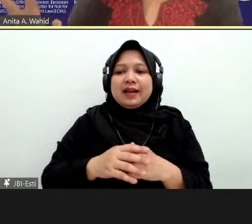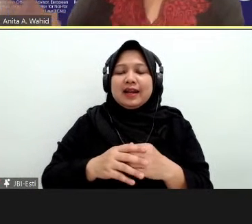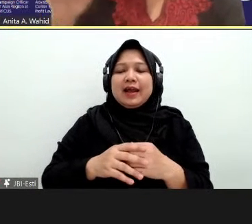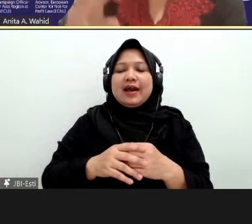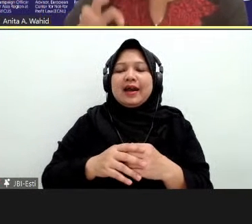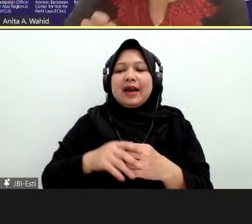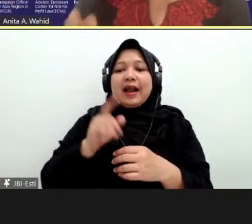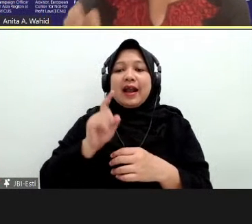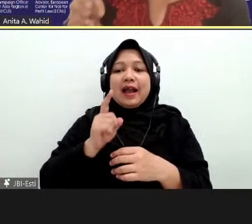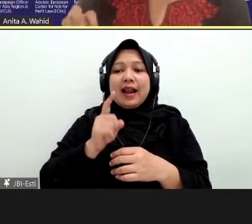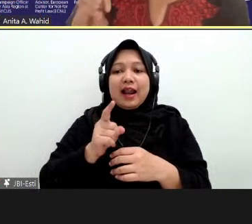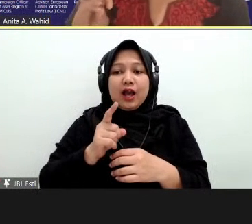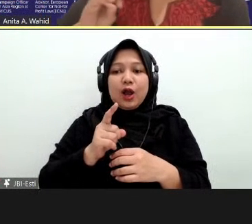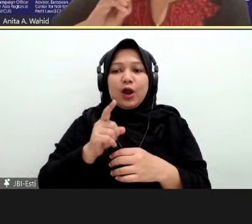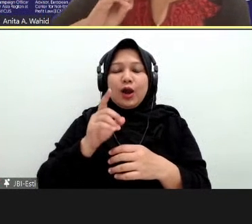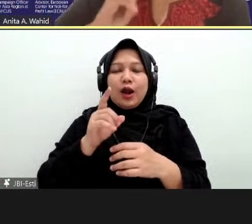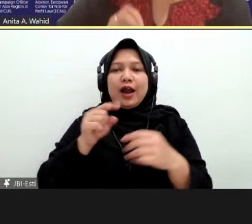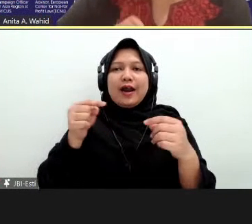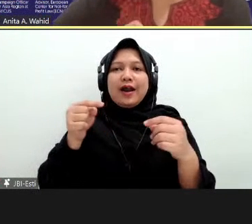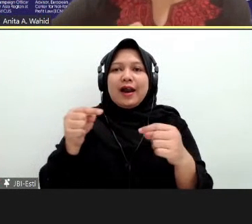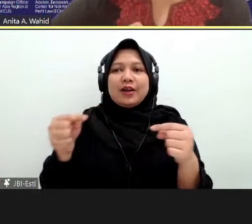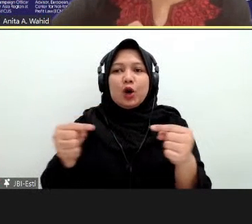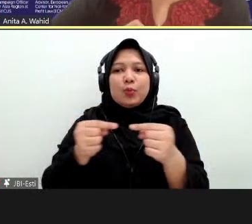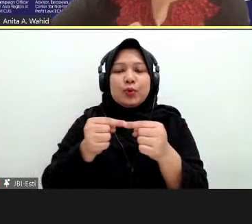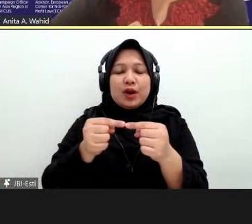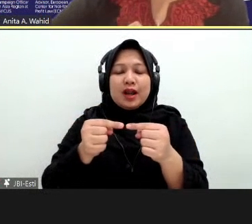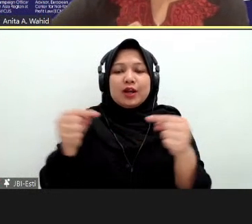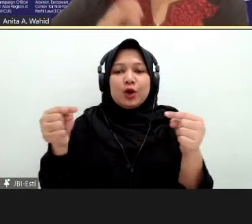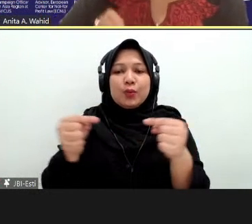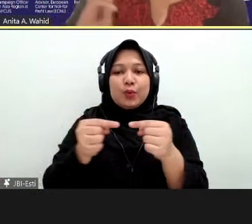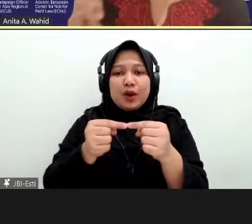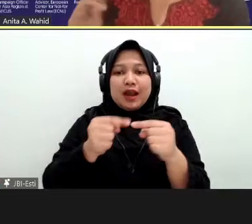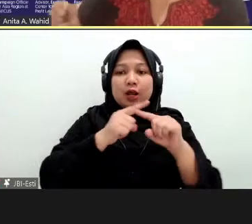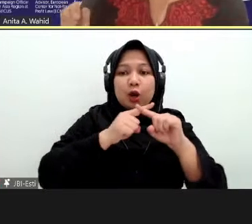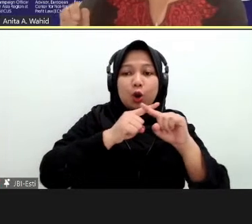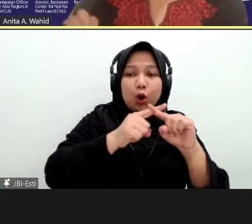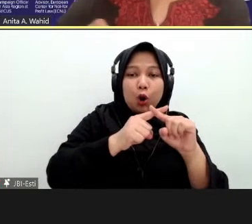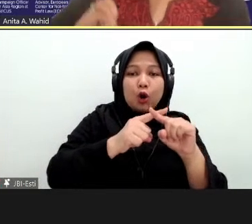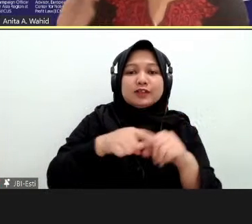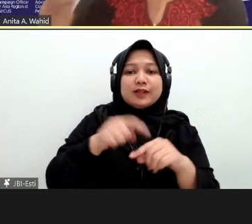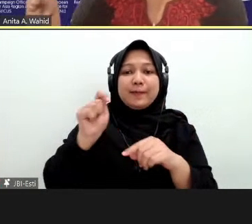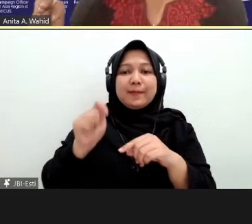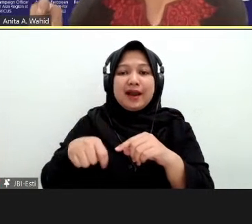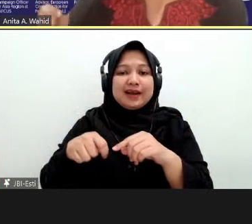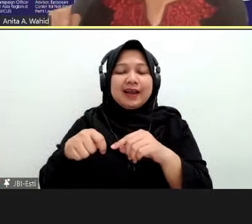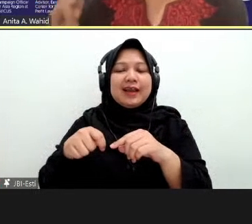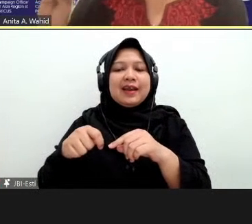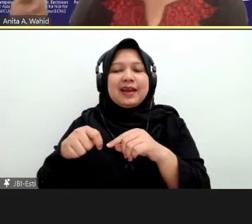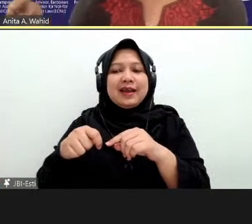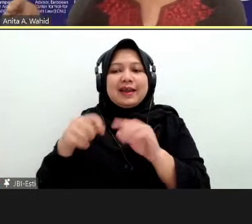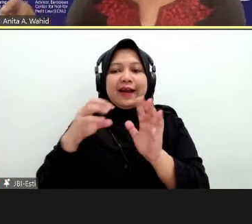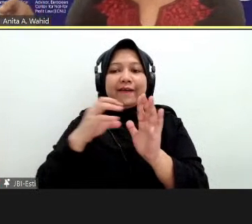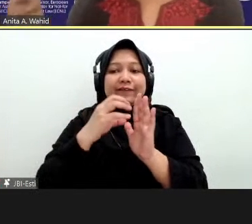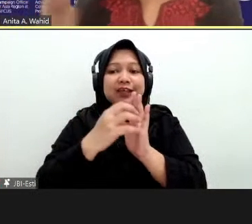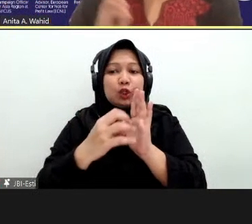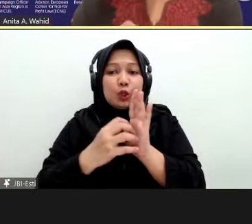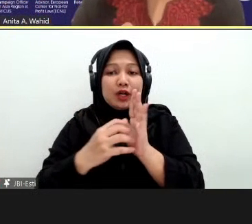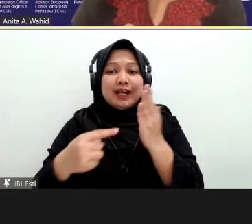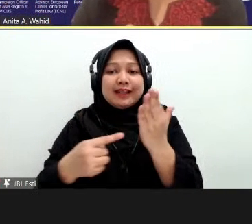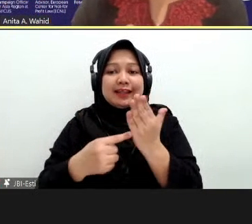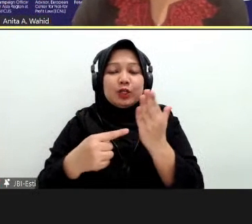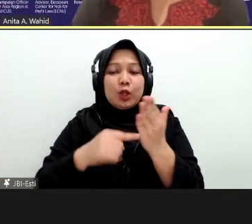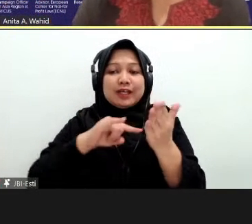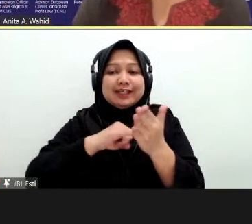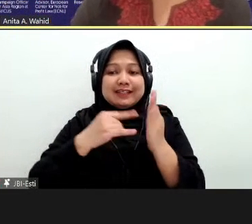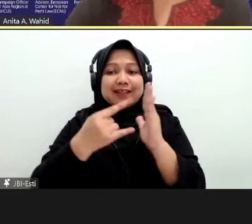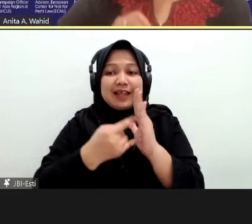methodology. It's also included like prevalency hoaxes usage with other features that provided